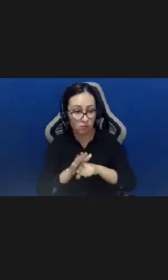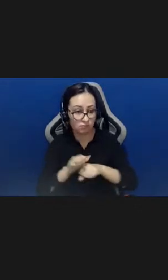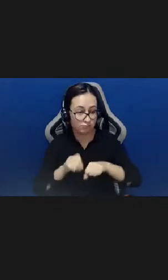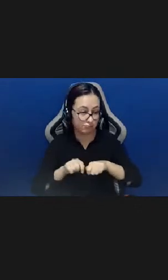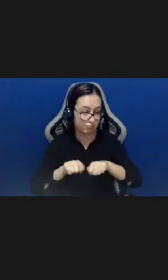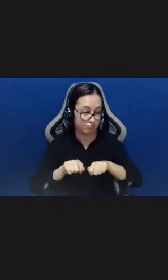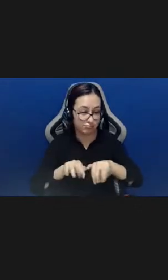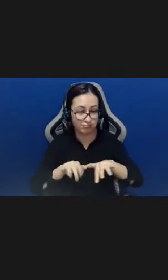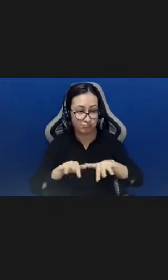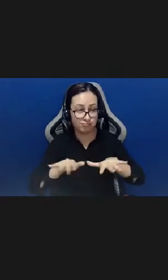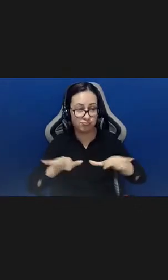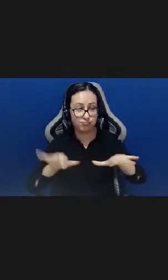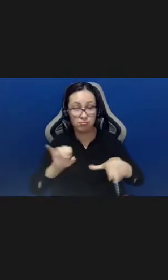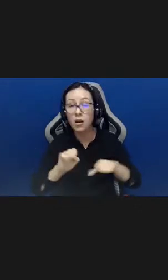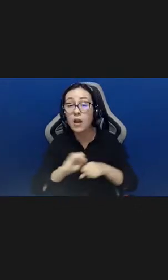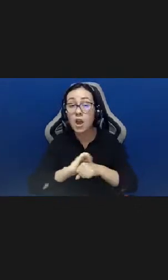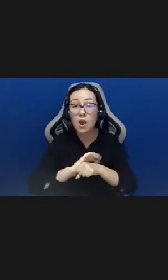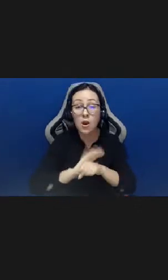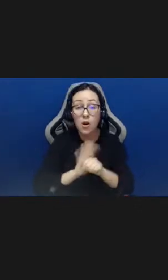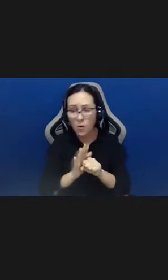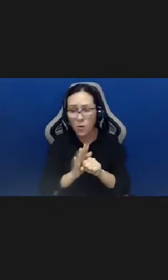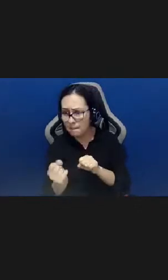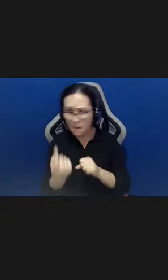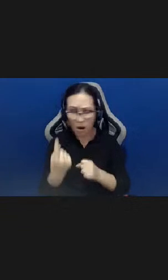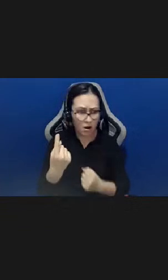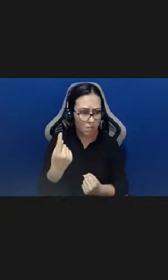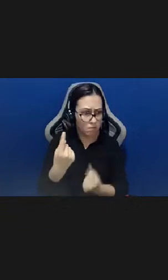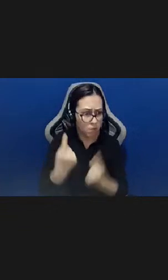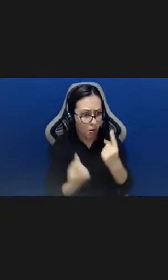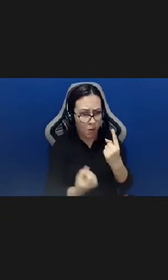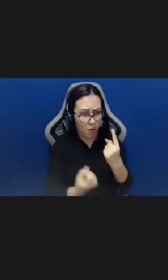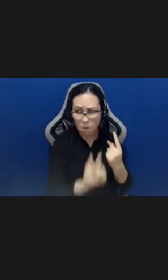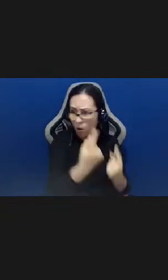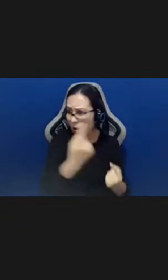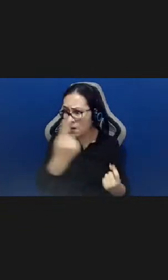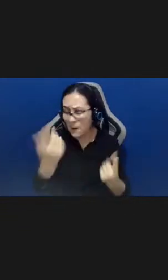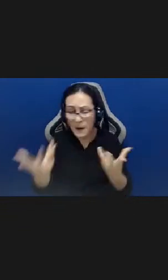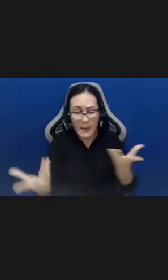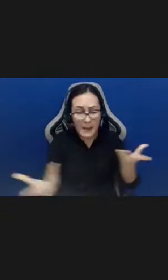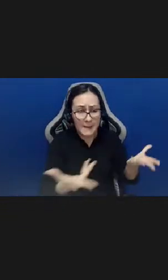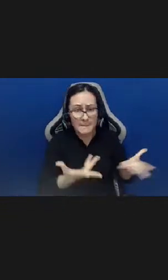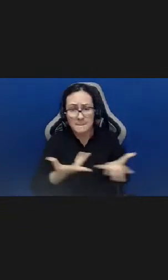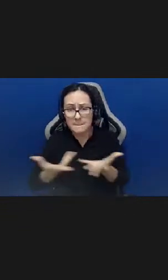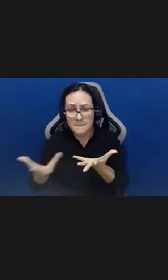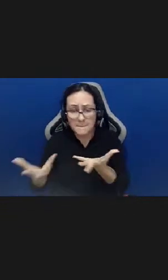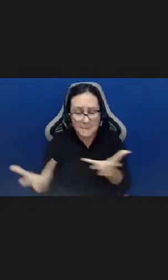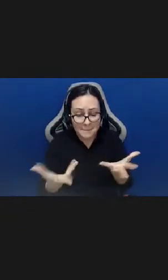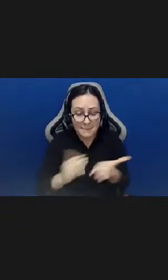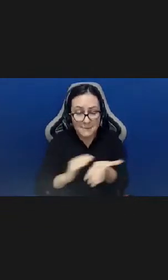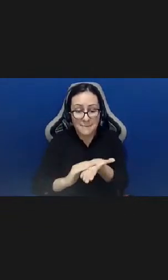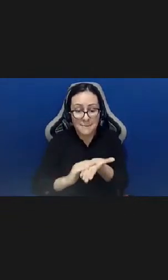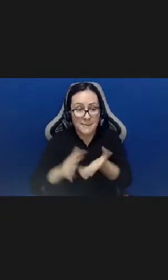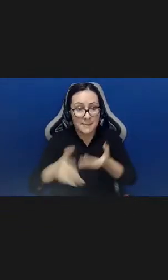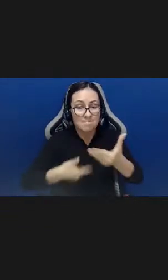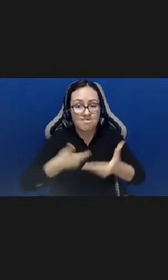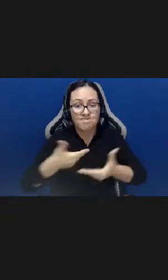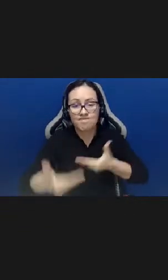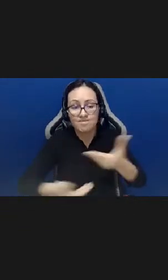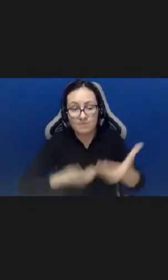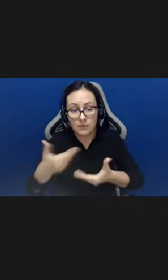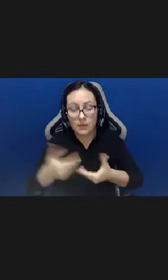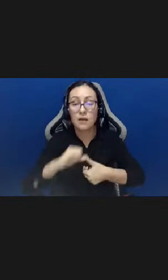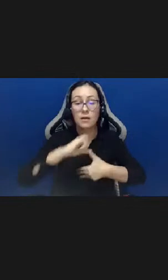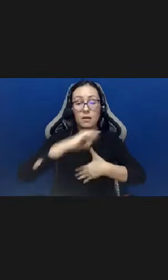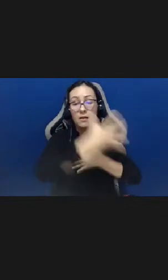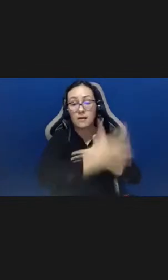disease burden is about a fifth of total burden in the Americas and more than 50% of the burden in young people in high-income